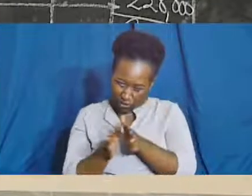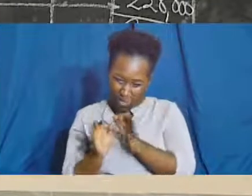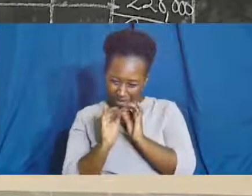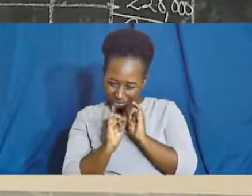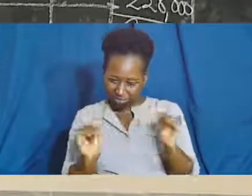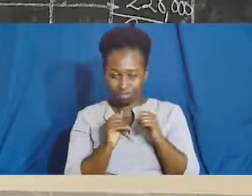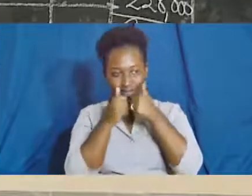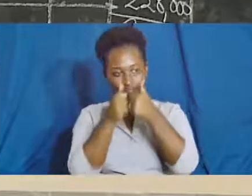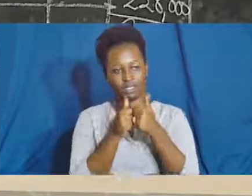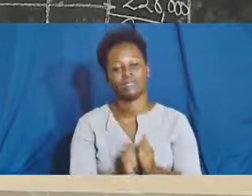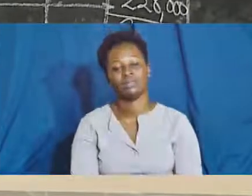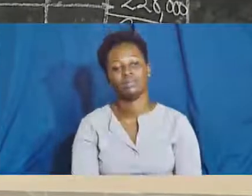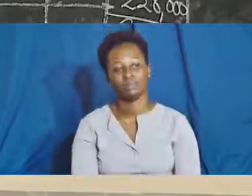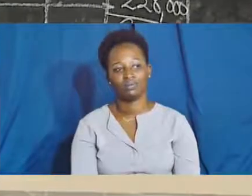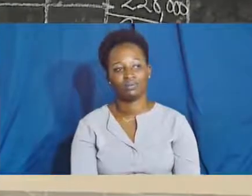very well.